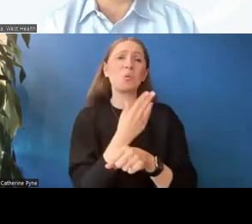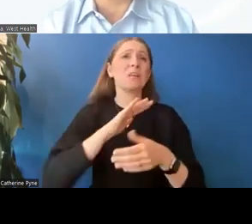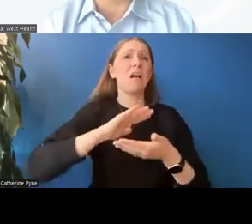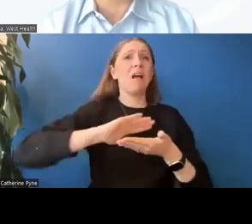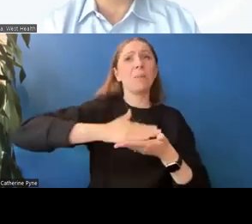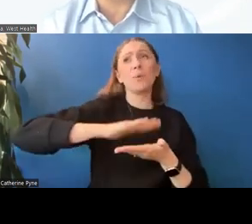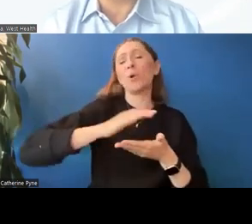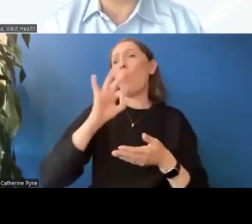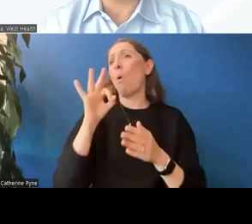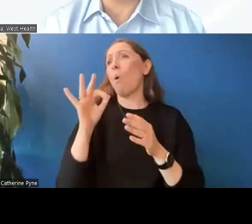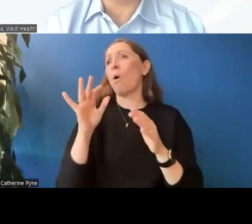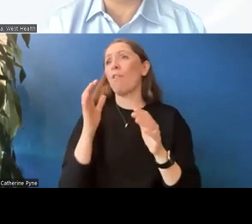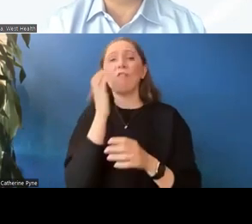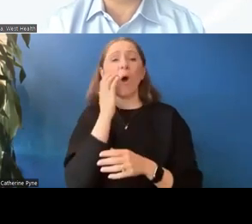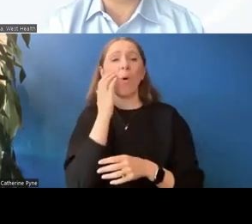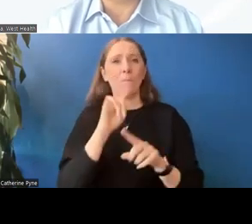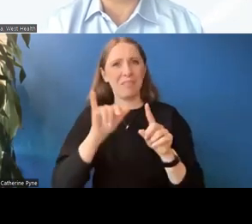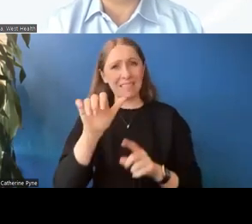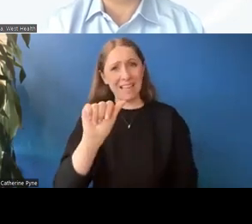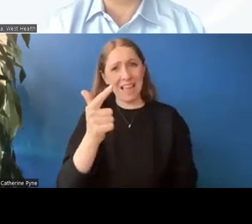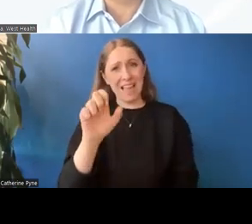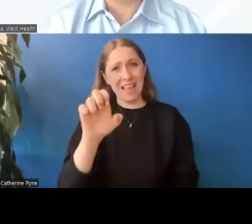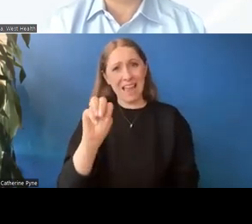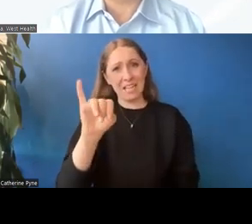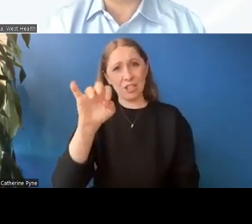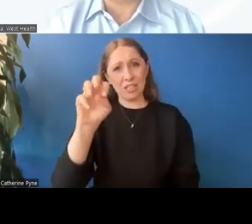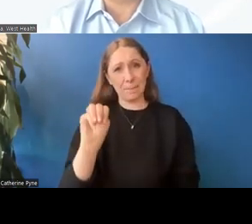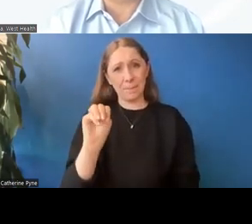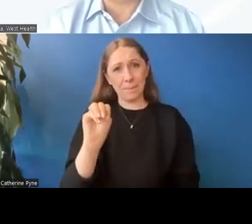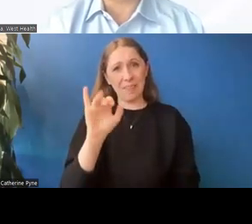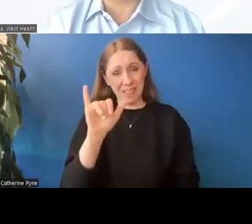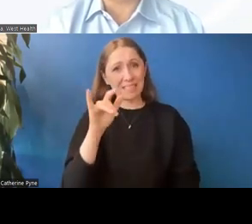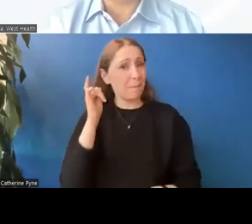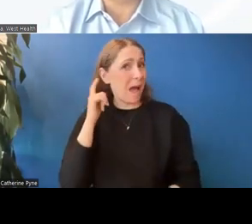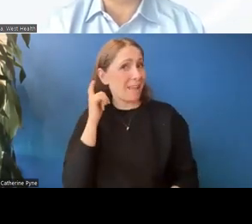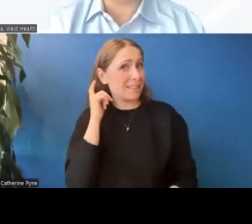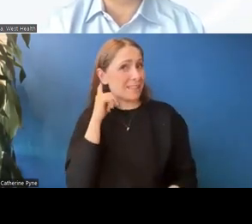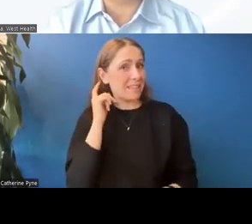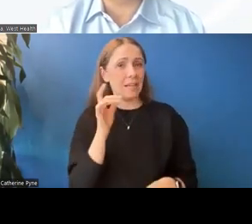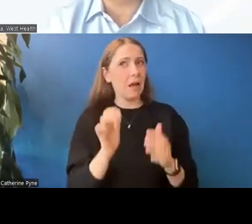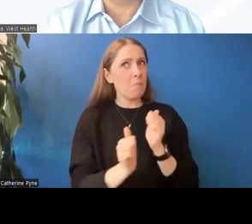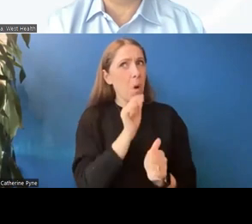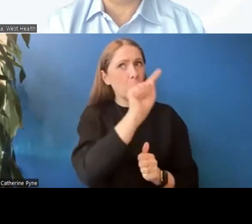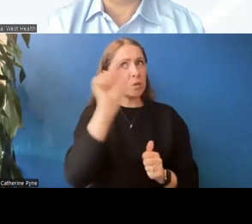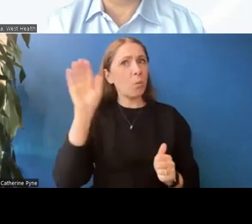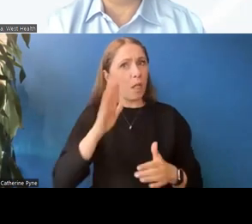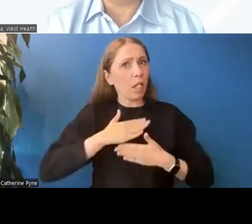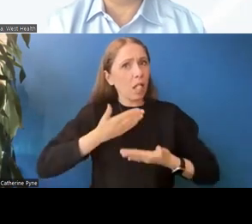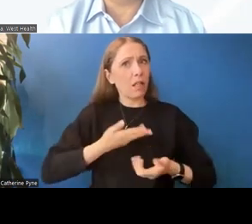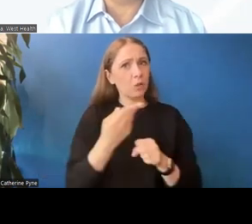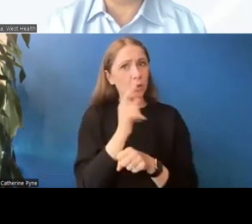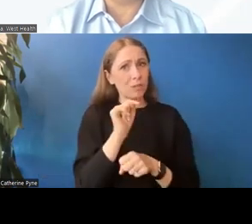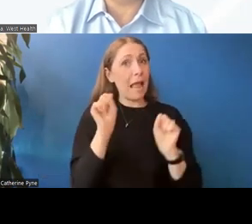or a bias that we should very quickly dispel. That the vast majority of people are